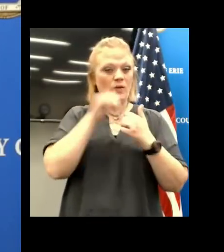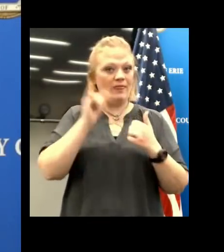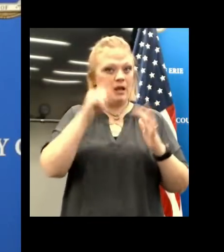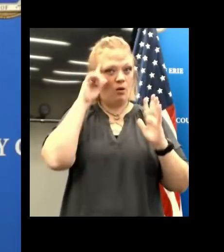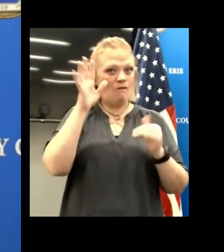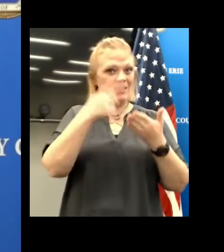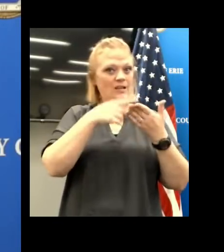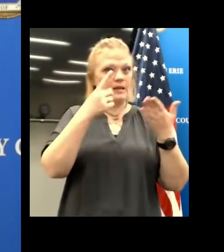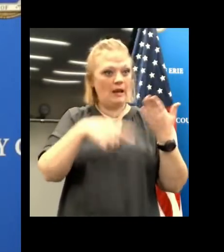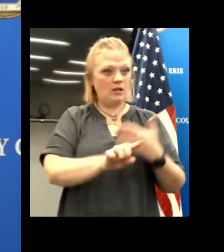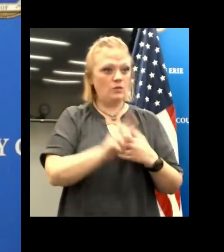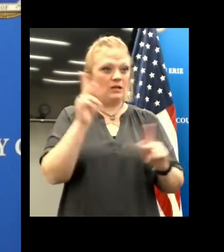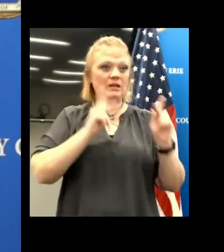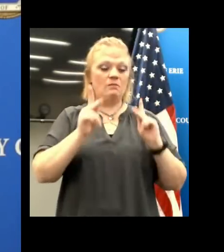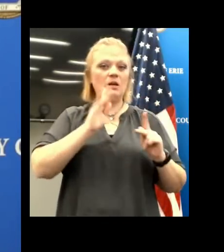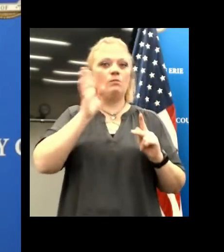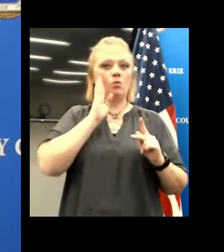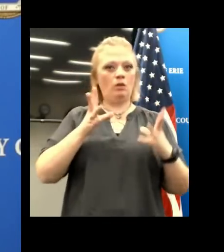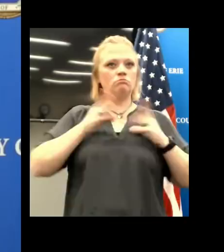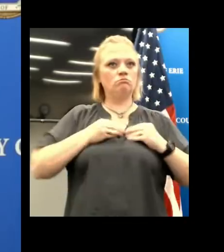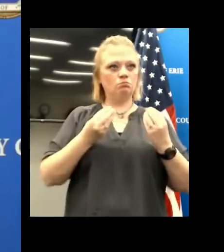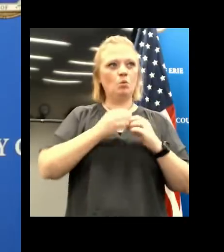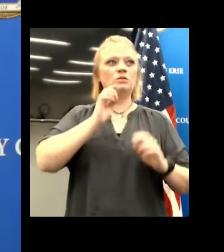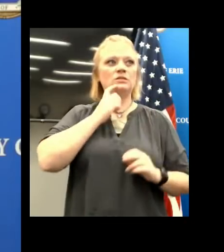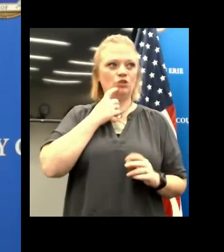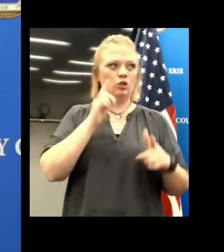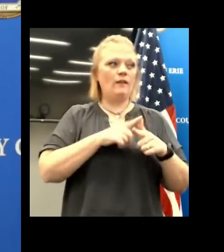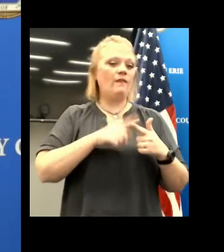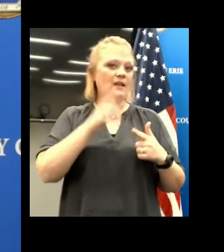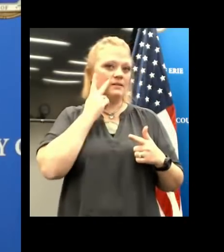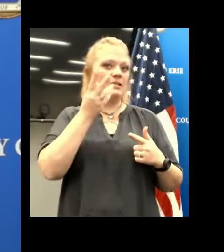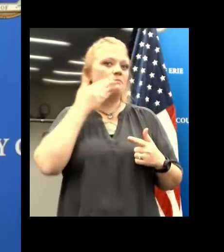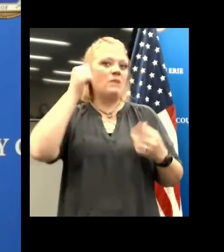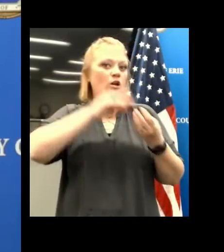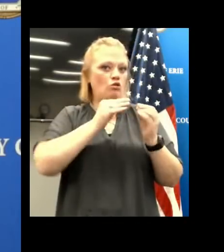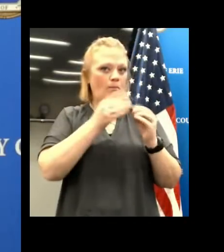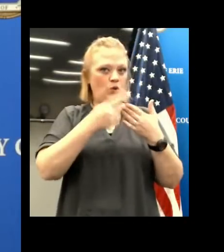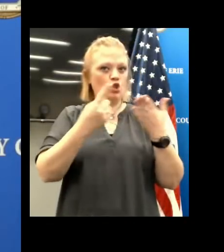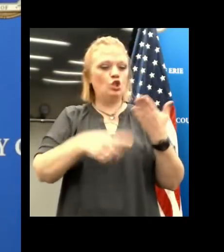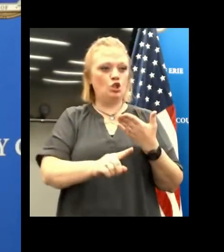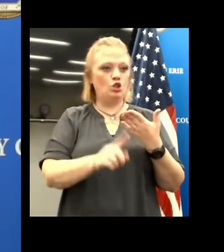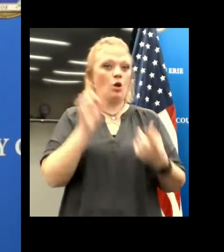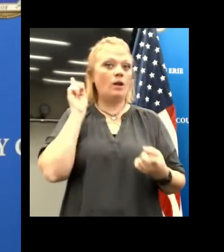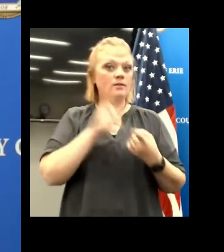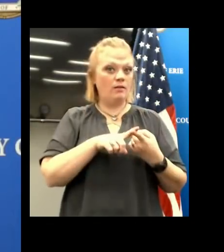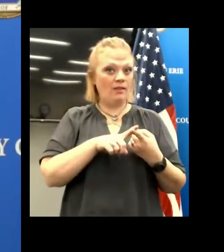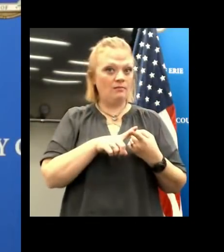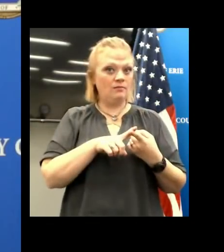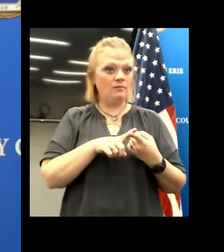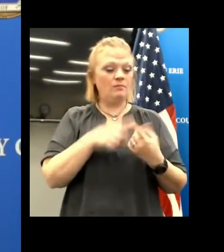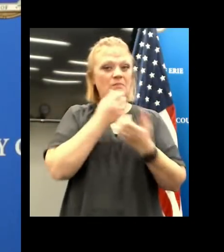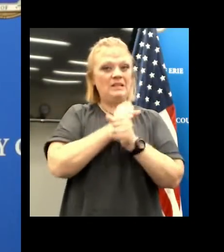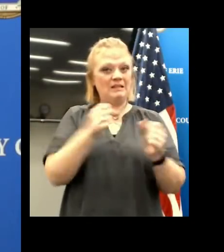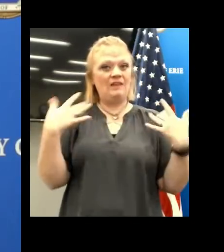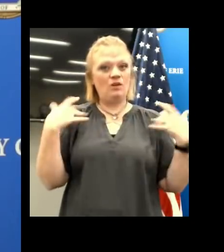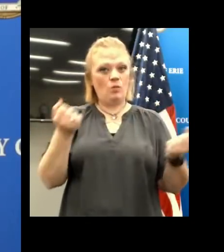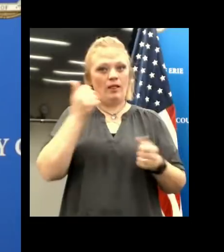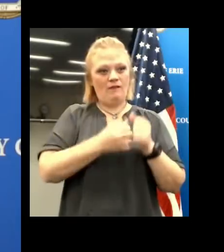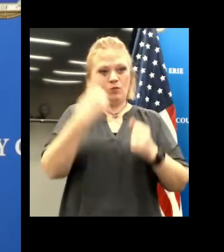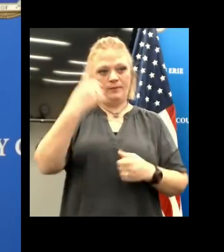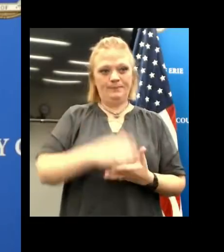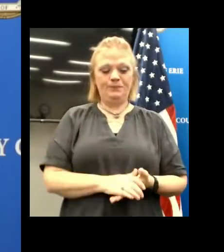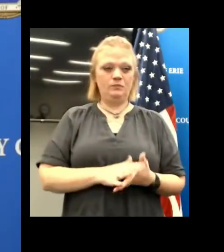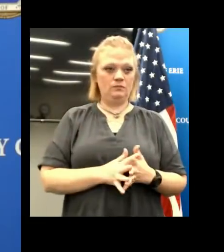next week, people will take this a little more seriously and we'll see some better numbers in the next week. Until then, be safe and well, everyone.